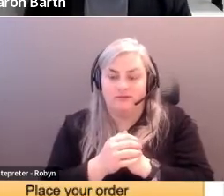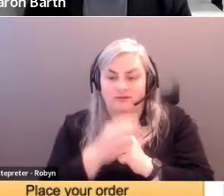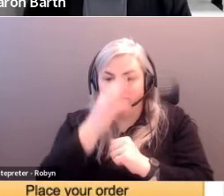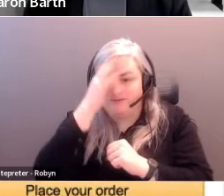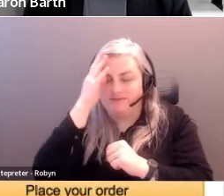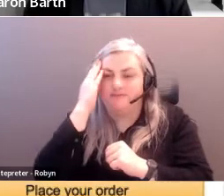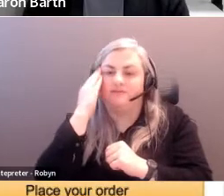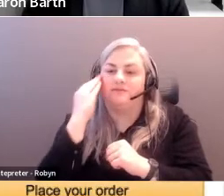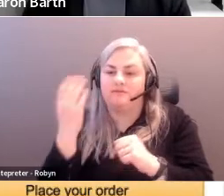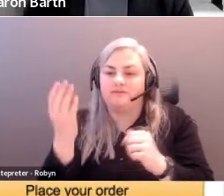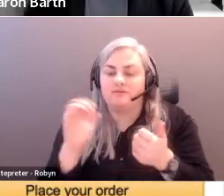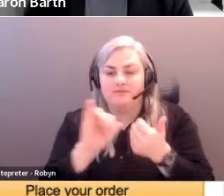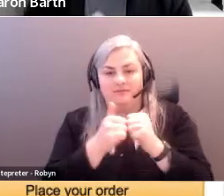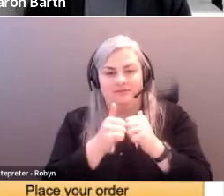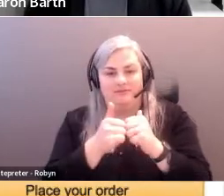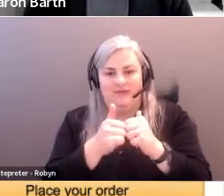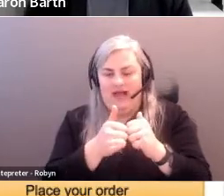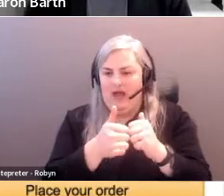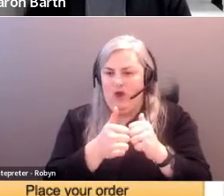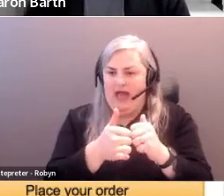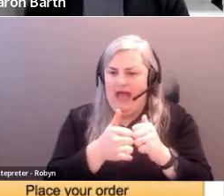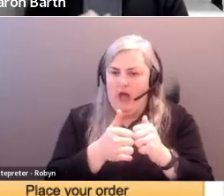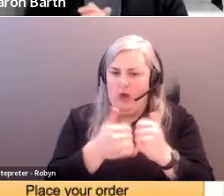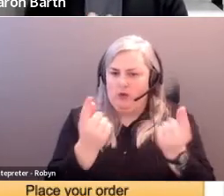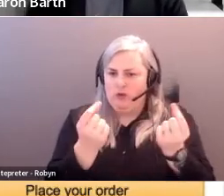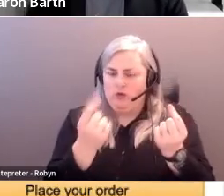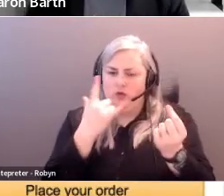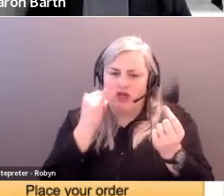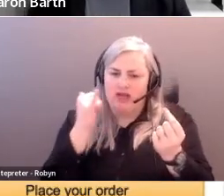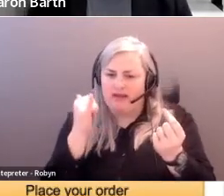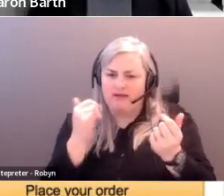door. How are they doing that? How are they upselling you?